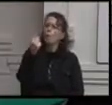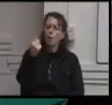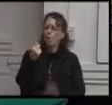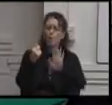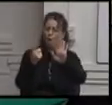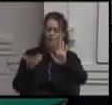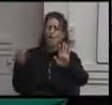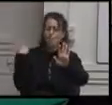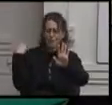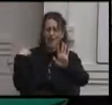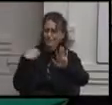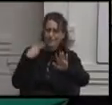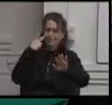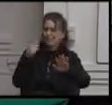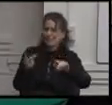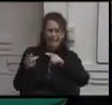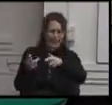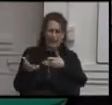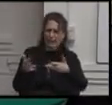it, and